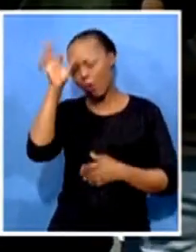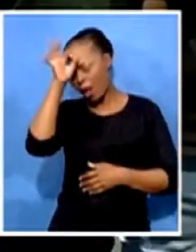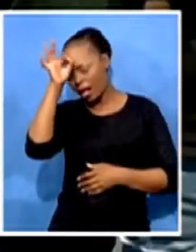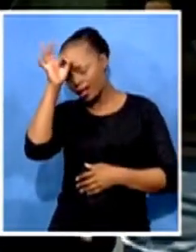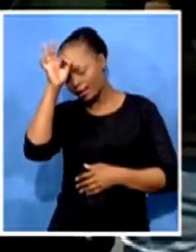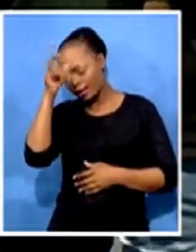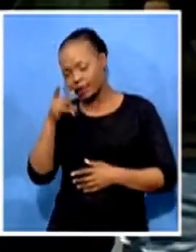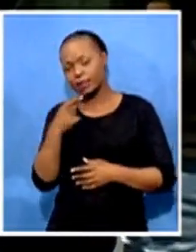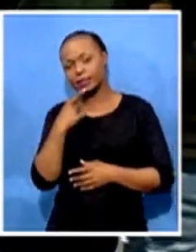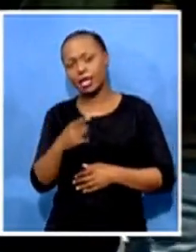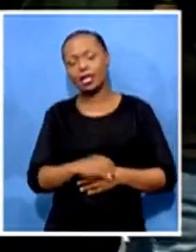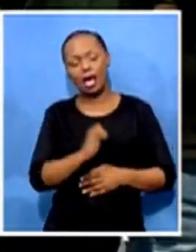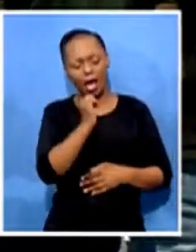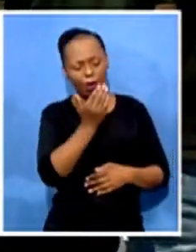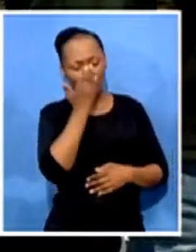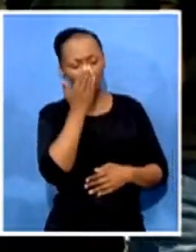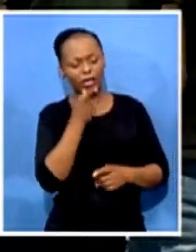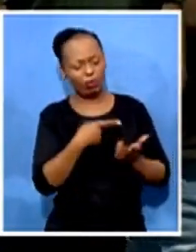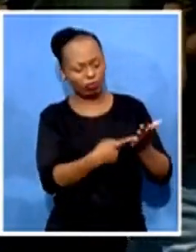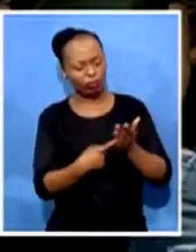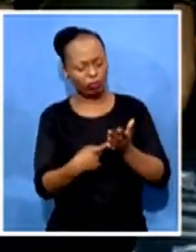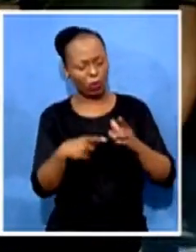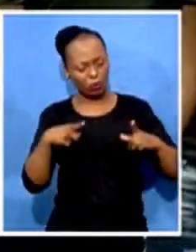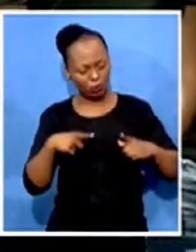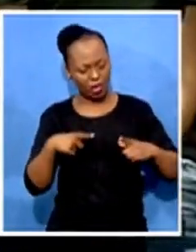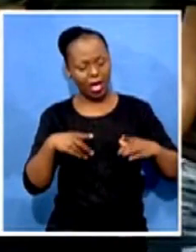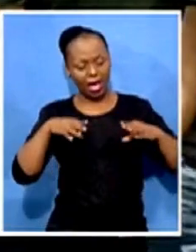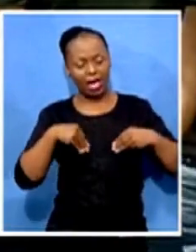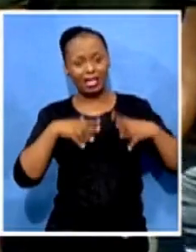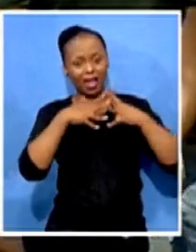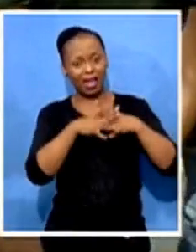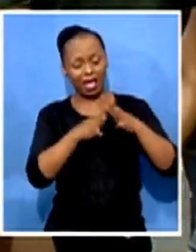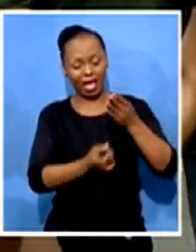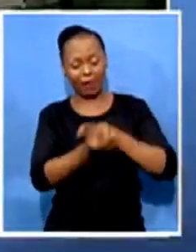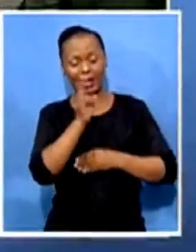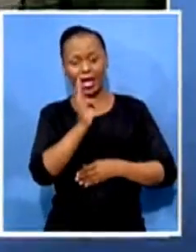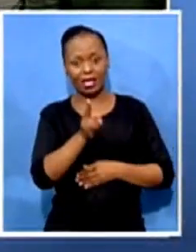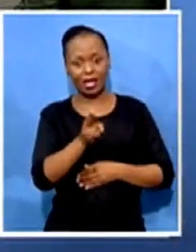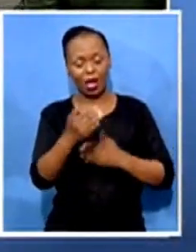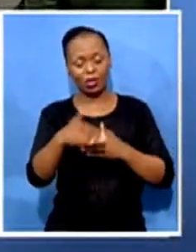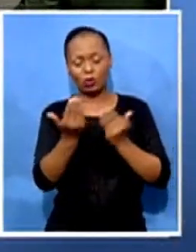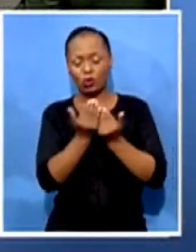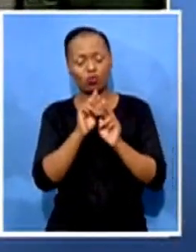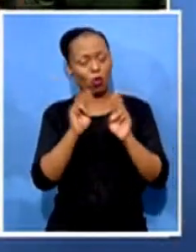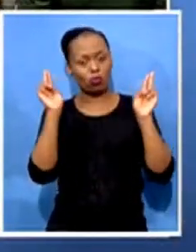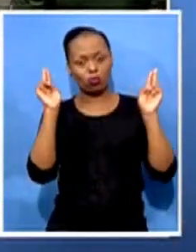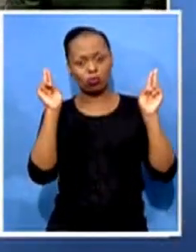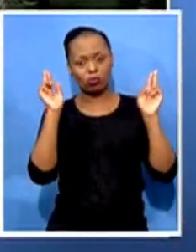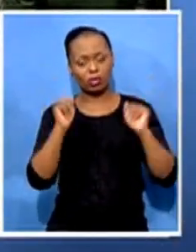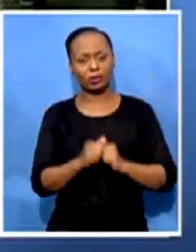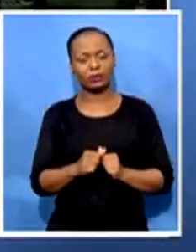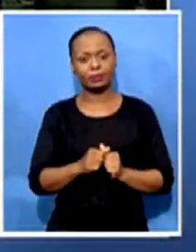that they will not allow chaos to descend outside the school again. Vanessa Puna, SABC News senior reporter, please keep your